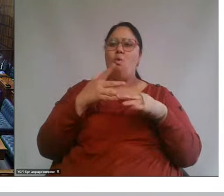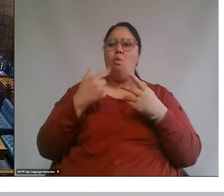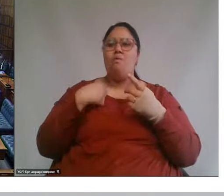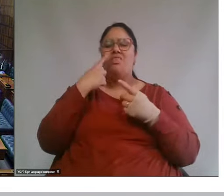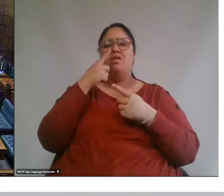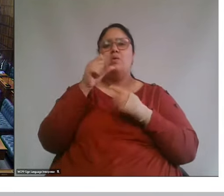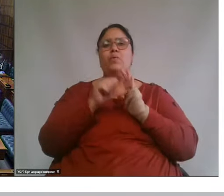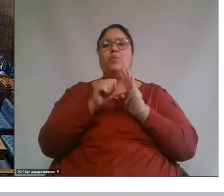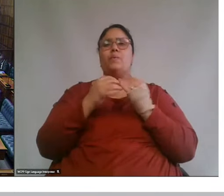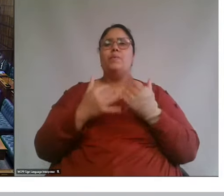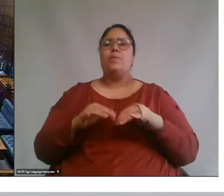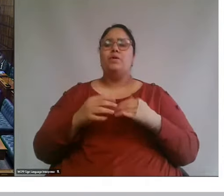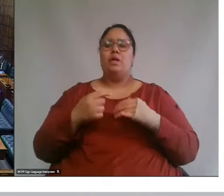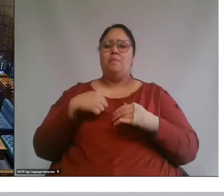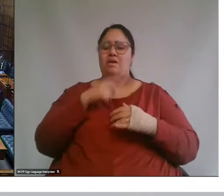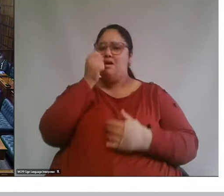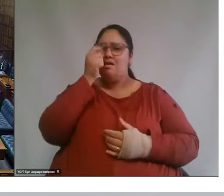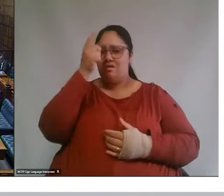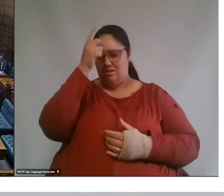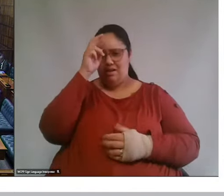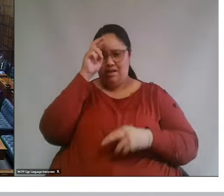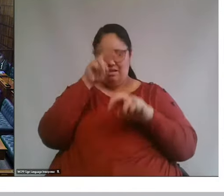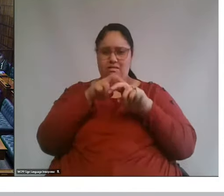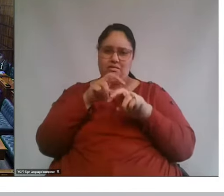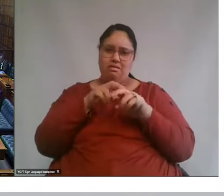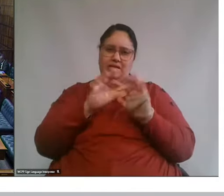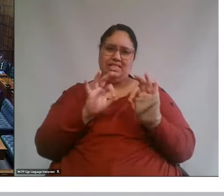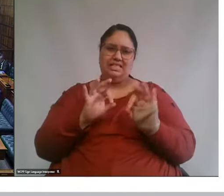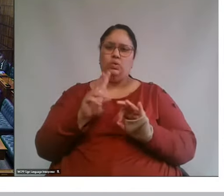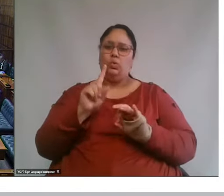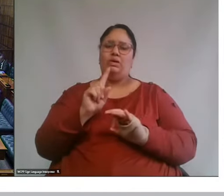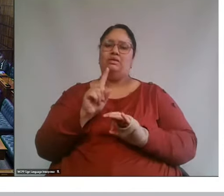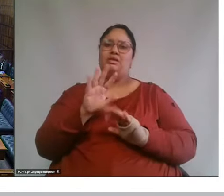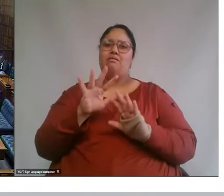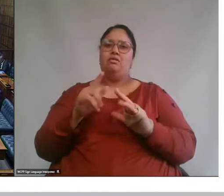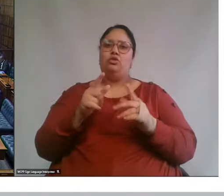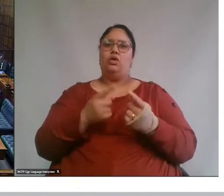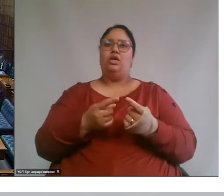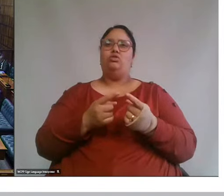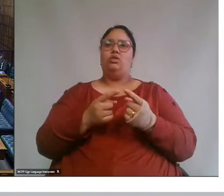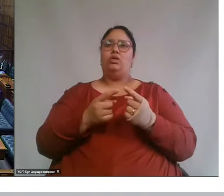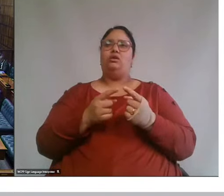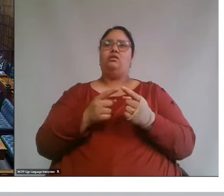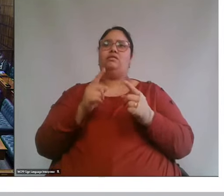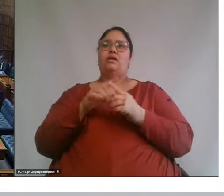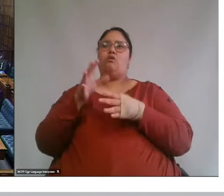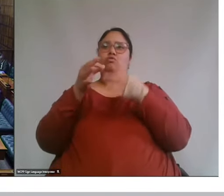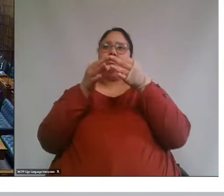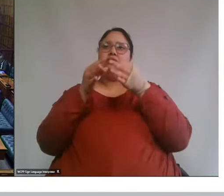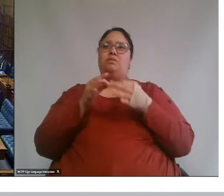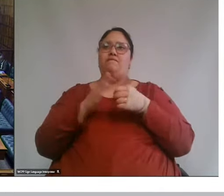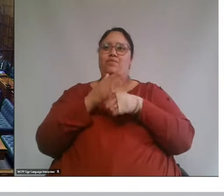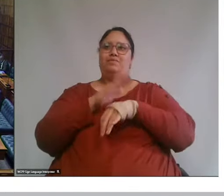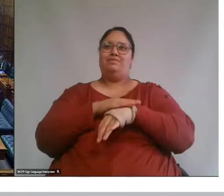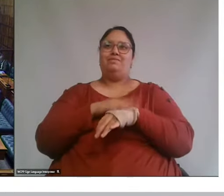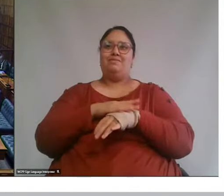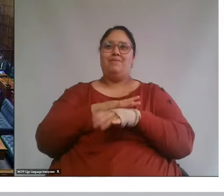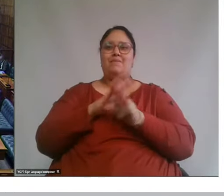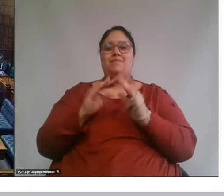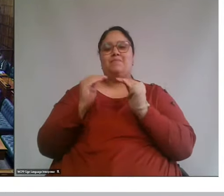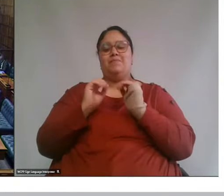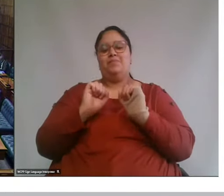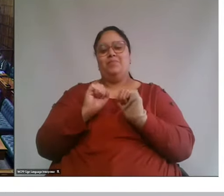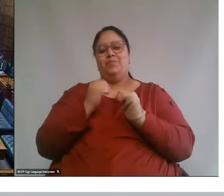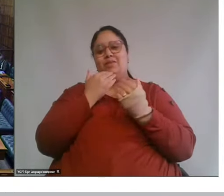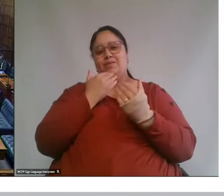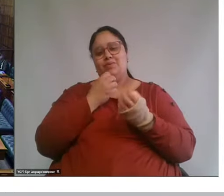significant for me to understand what that how you defined uh fulltime equivalent jobs thank you